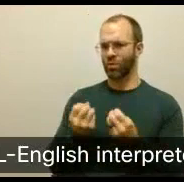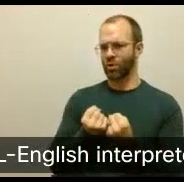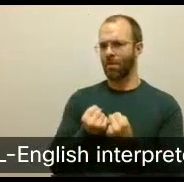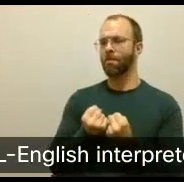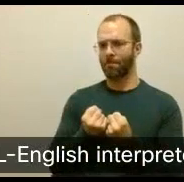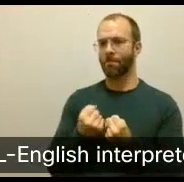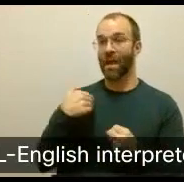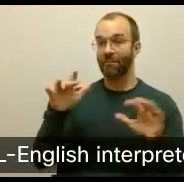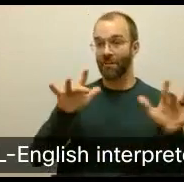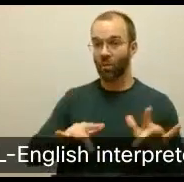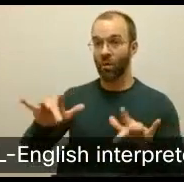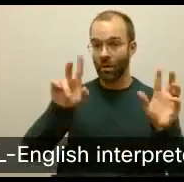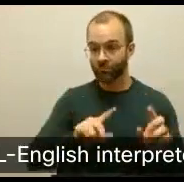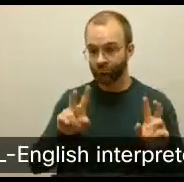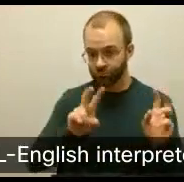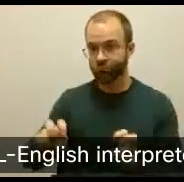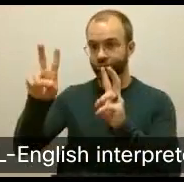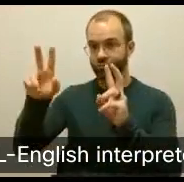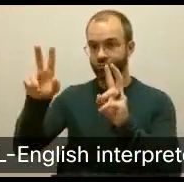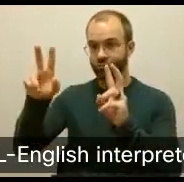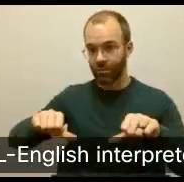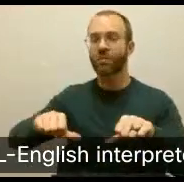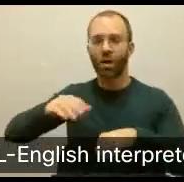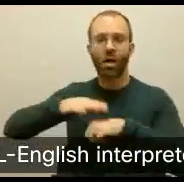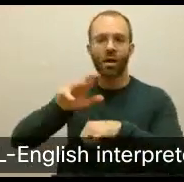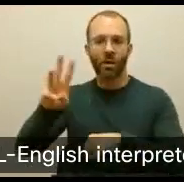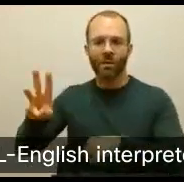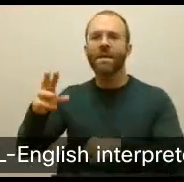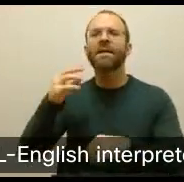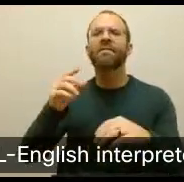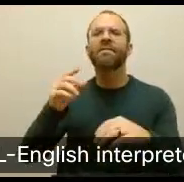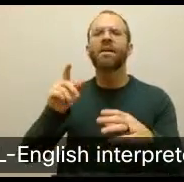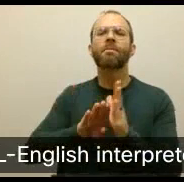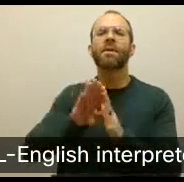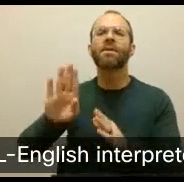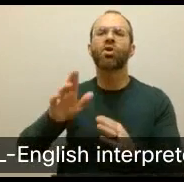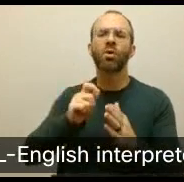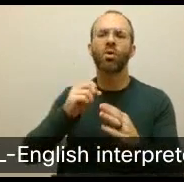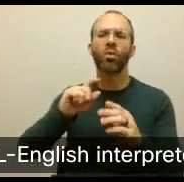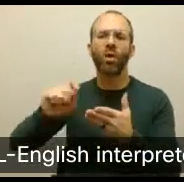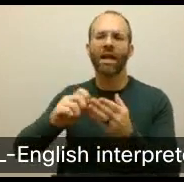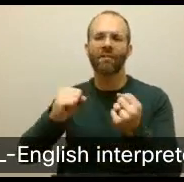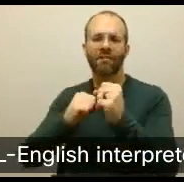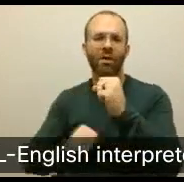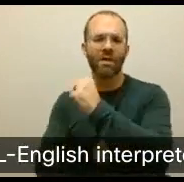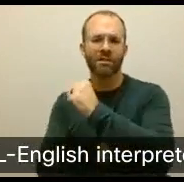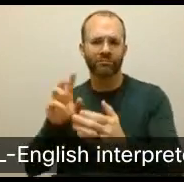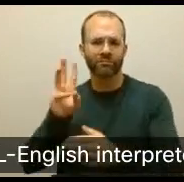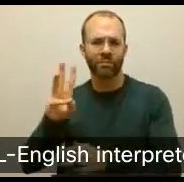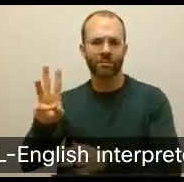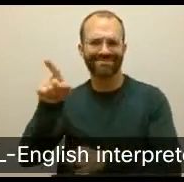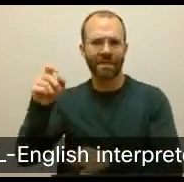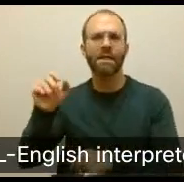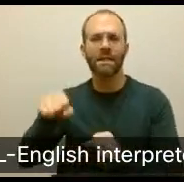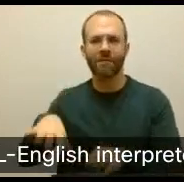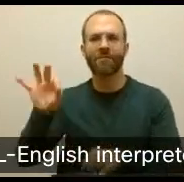the recording uploaded onto our website. So if you go to the Build Your Writing Foundation workshop website, you will be able to